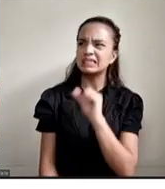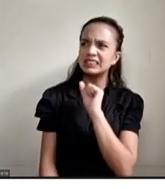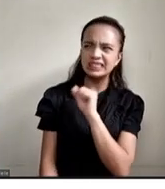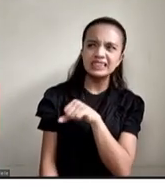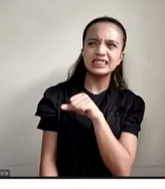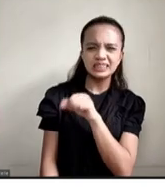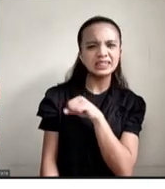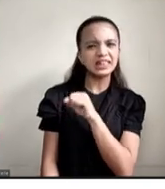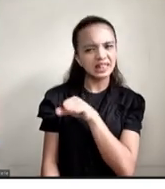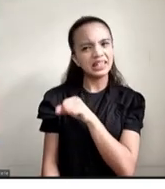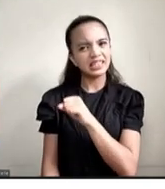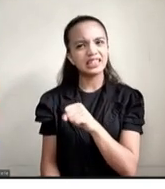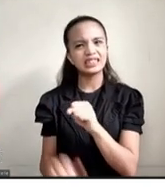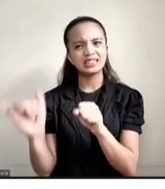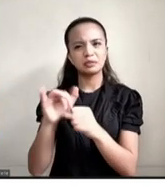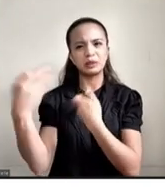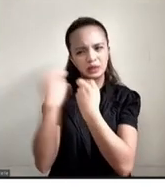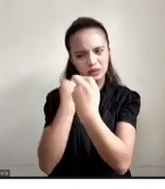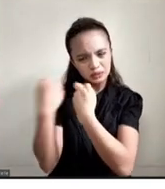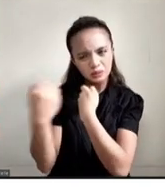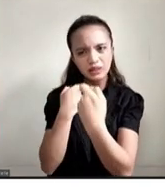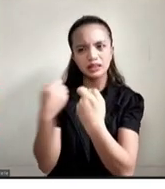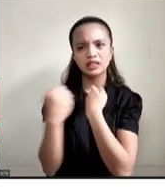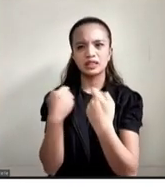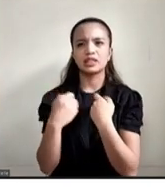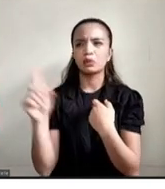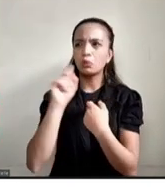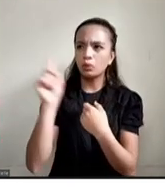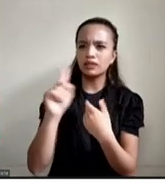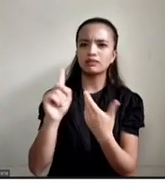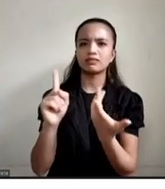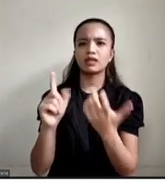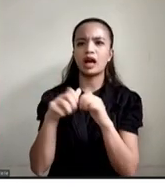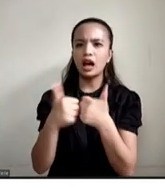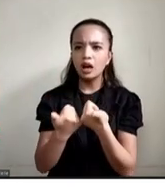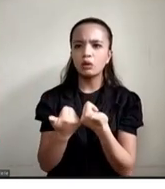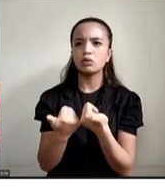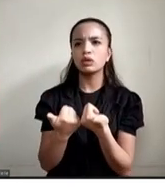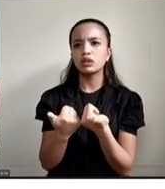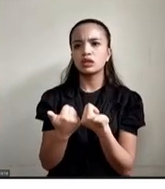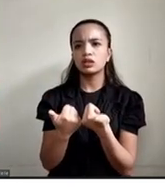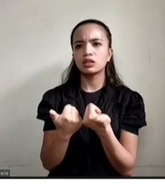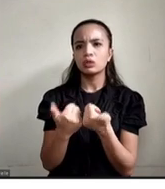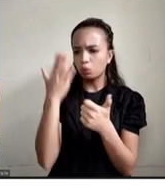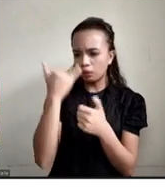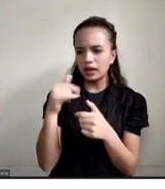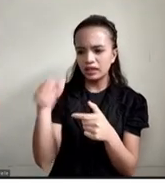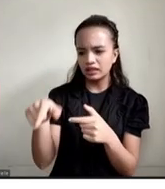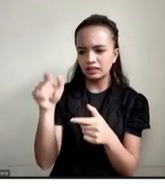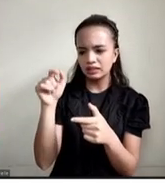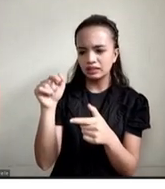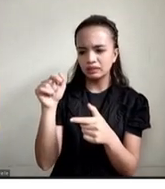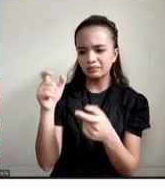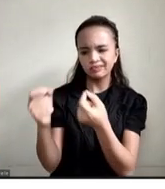Kinda. Parang he explained where he was coming from, why he did that.